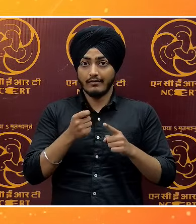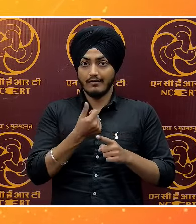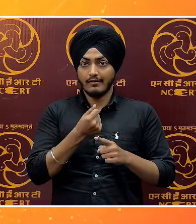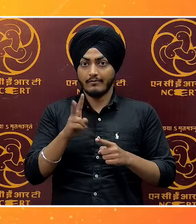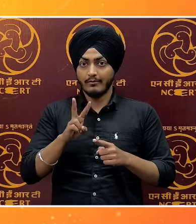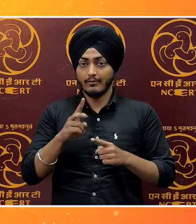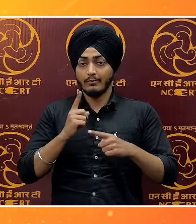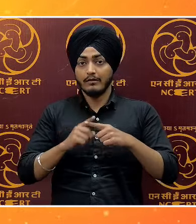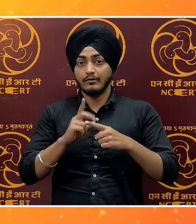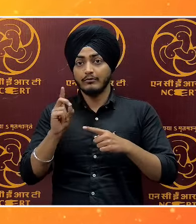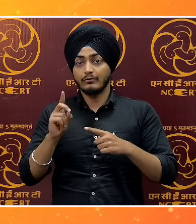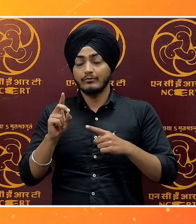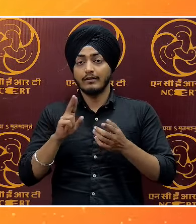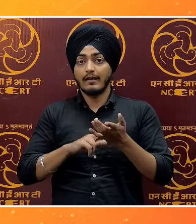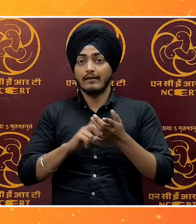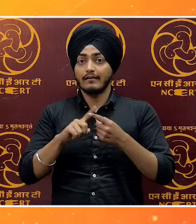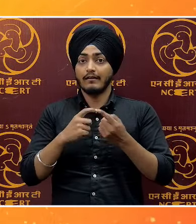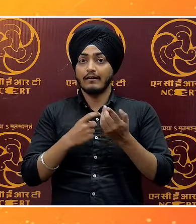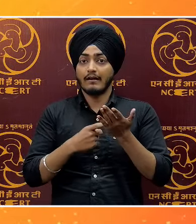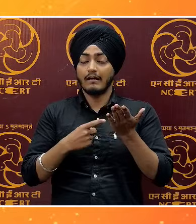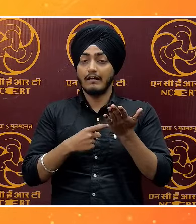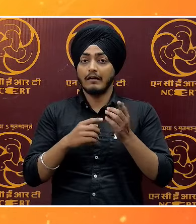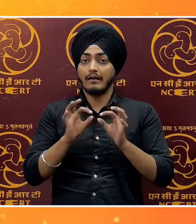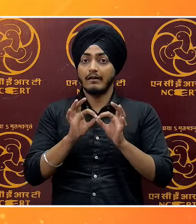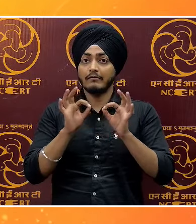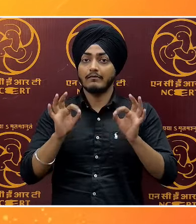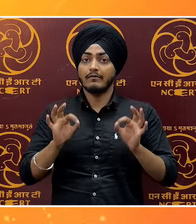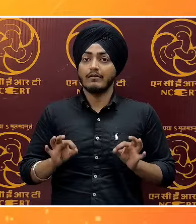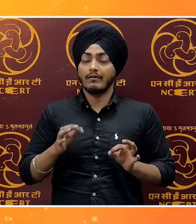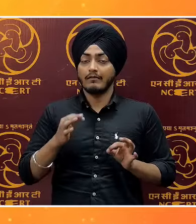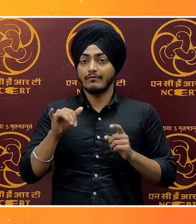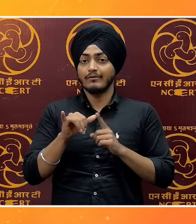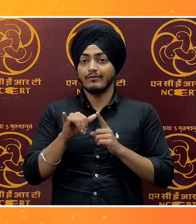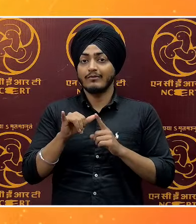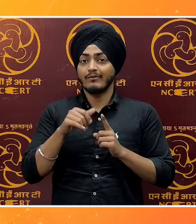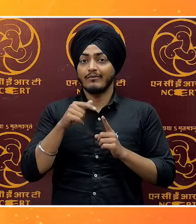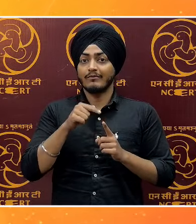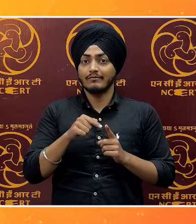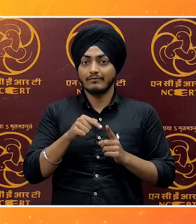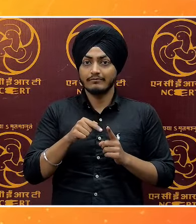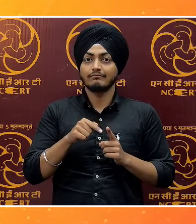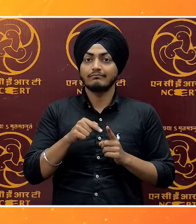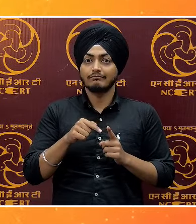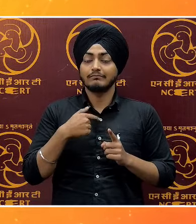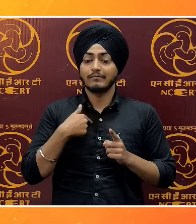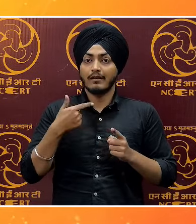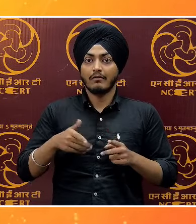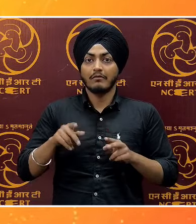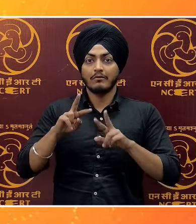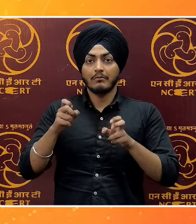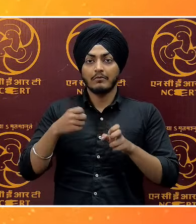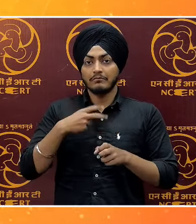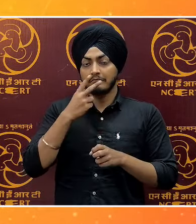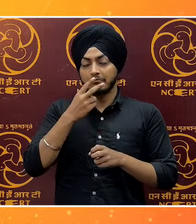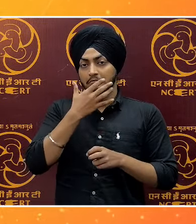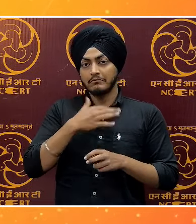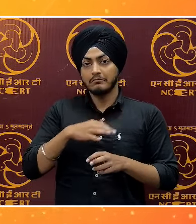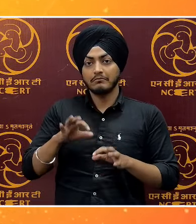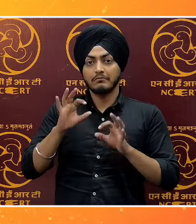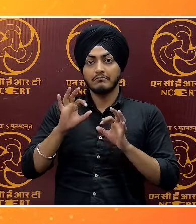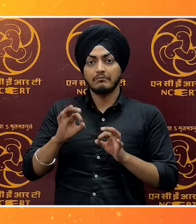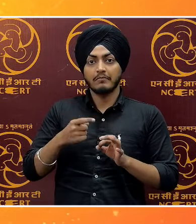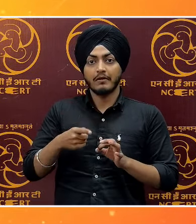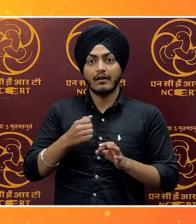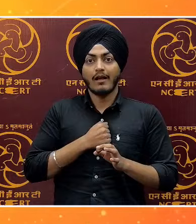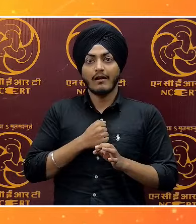handle NCERT Official. I've already told you that we will be learning about This Is My Town. It's a wonderful chapter, but